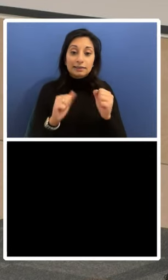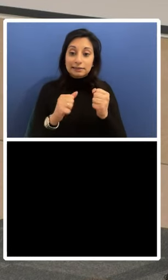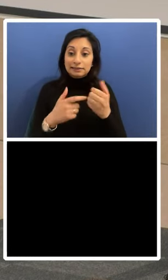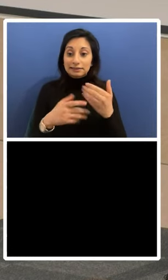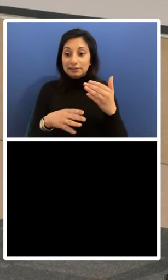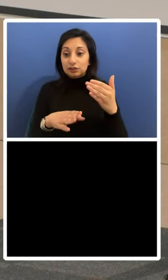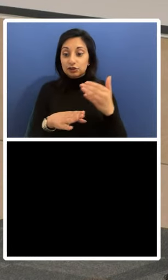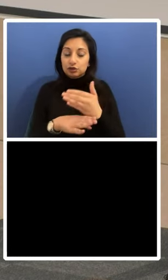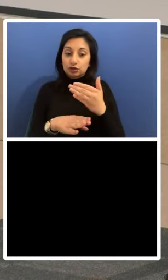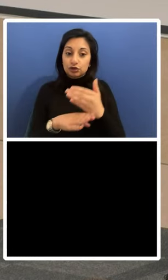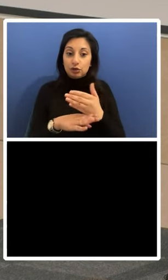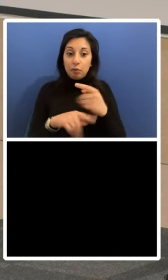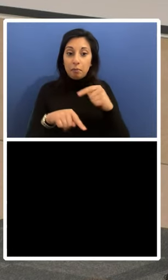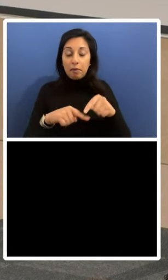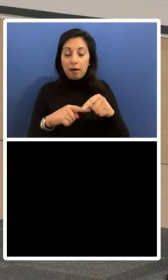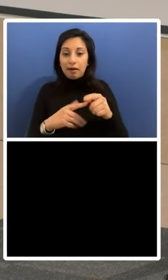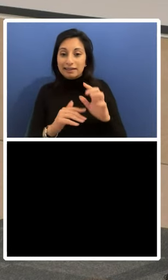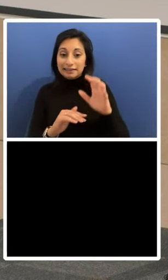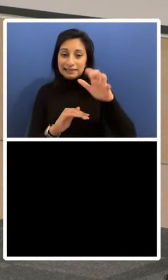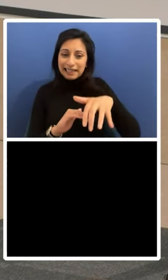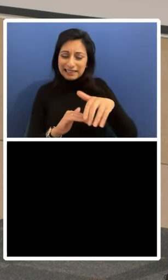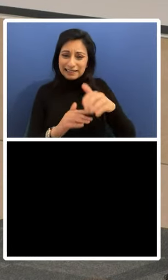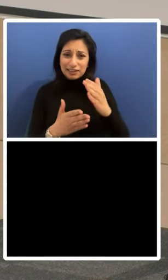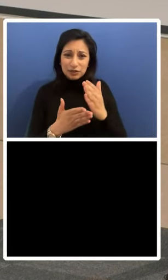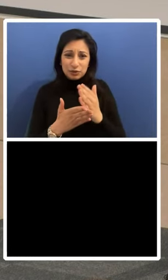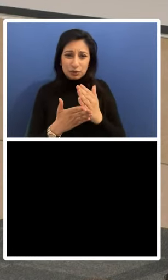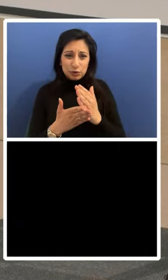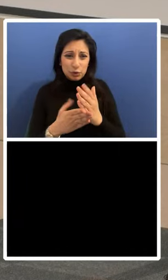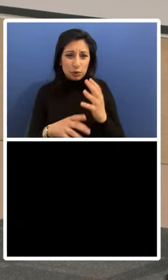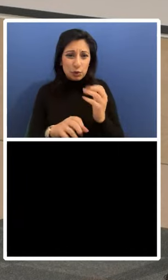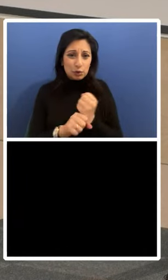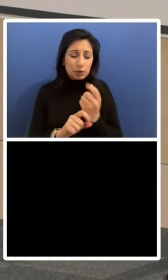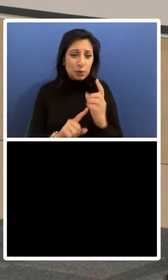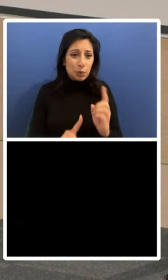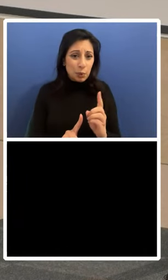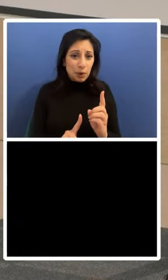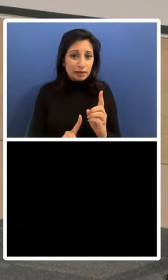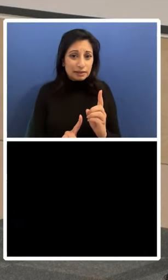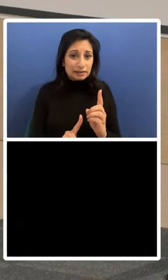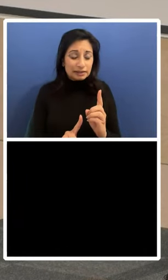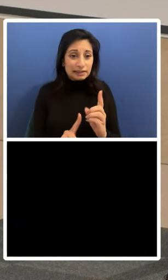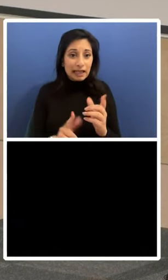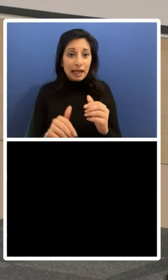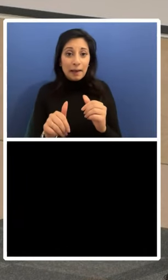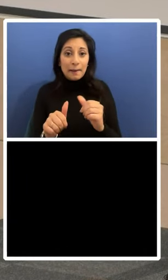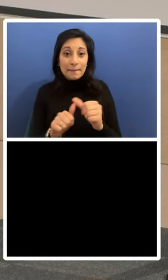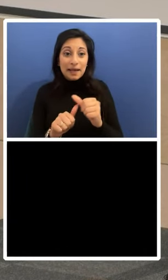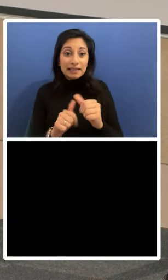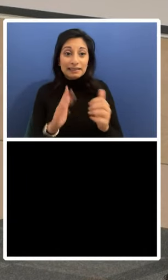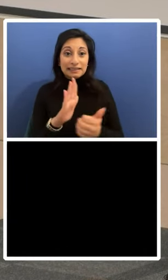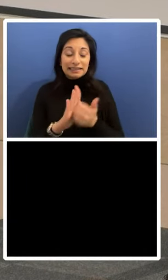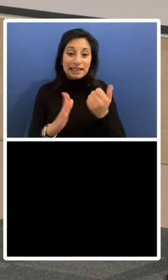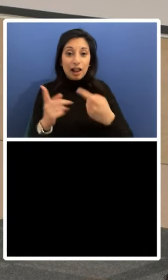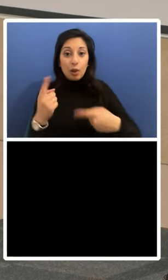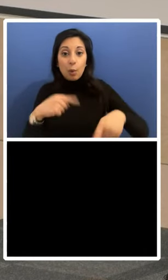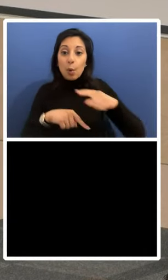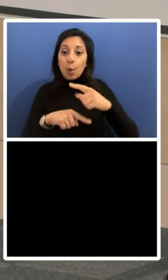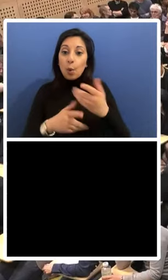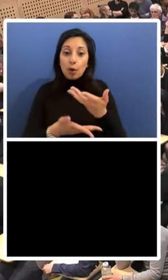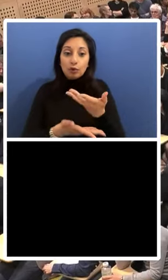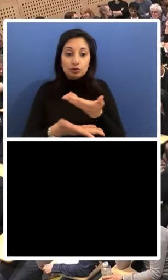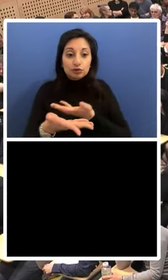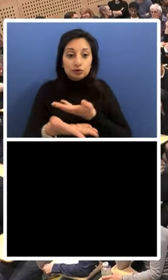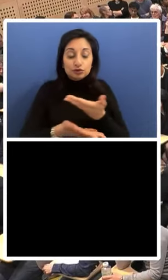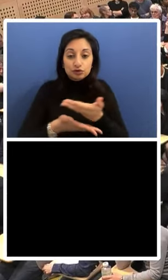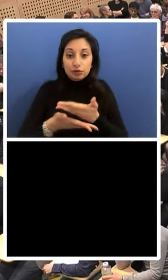so sure what to do, so is it better to be jack of various trades or be having a specified trait in myself so I can